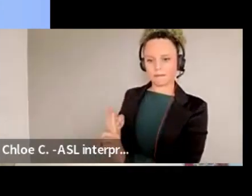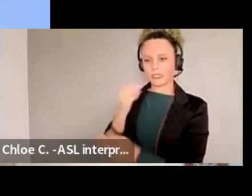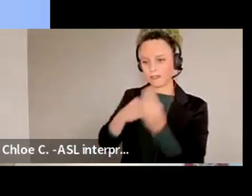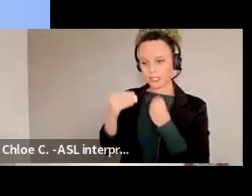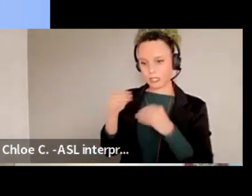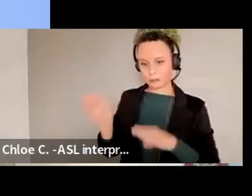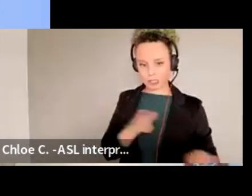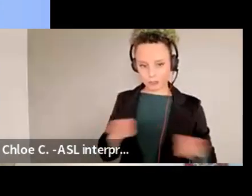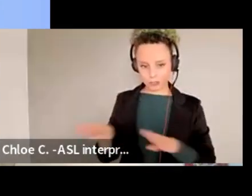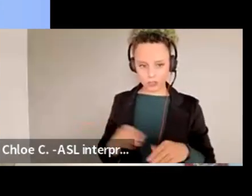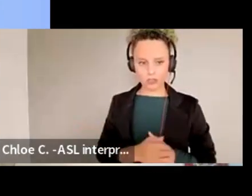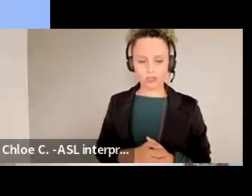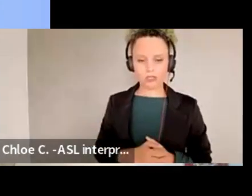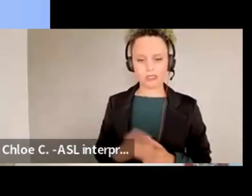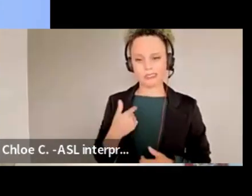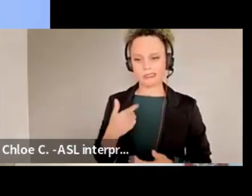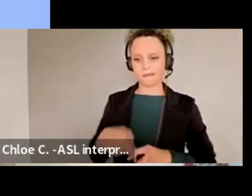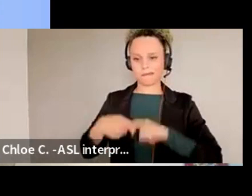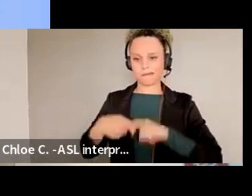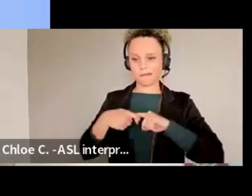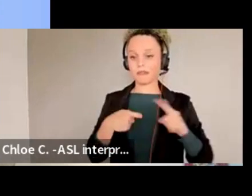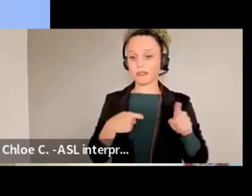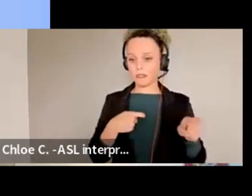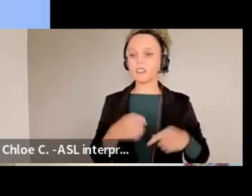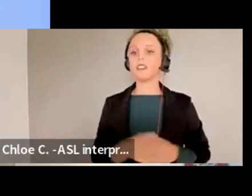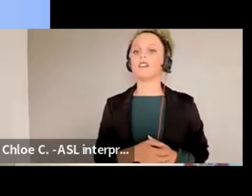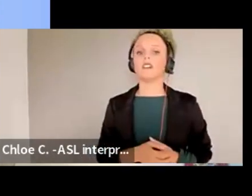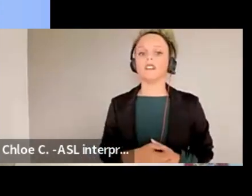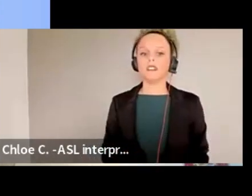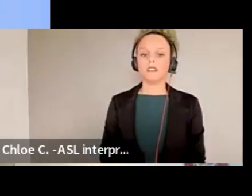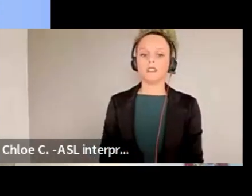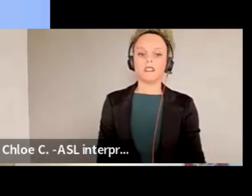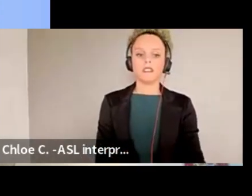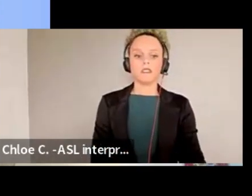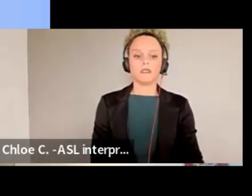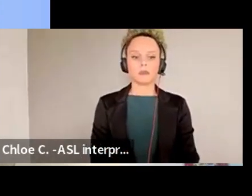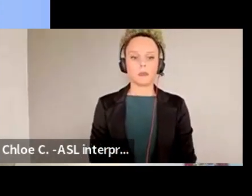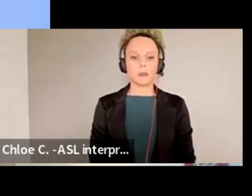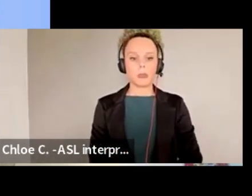gathering detailed and useful information about target feeding behaviors.